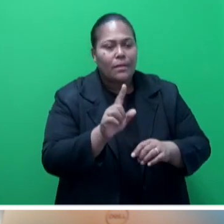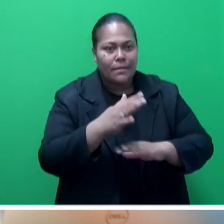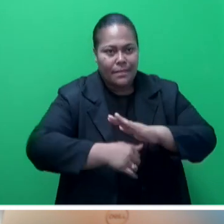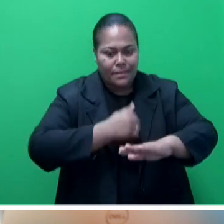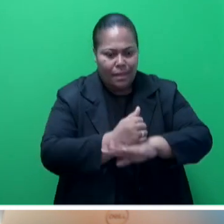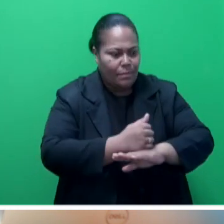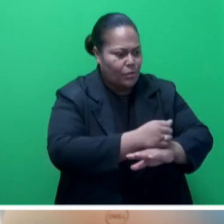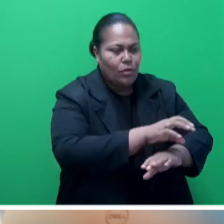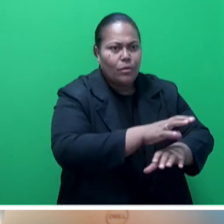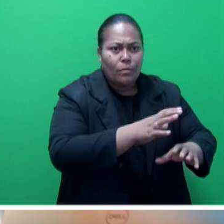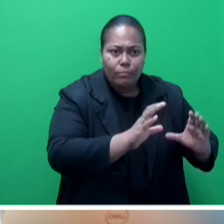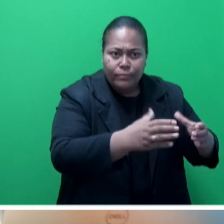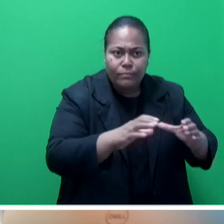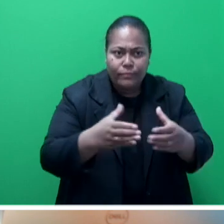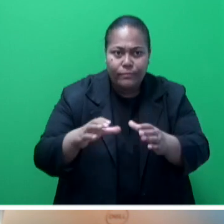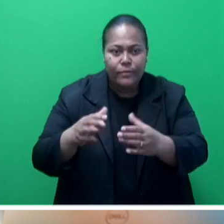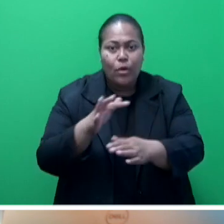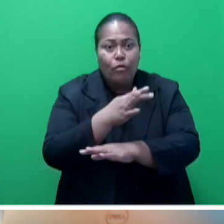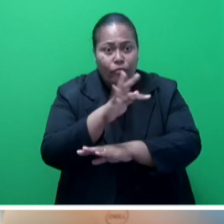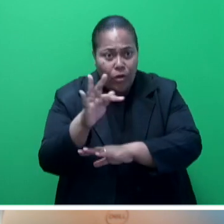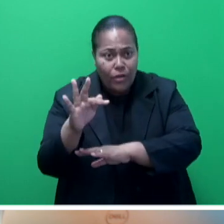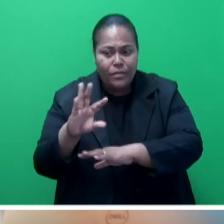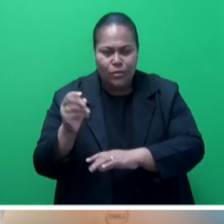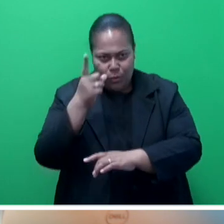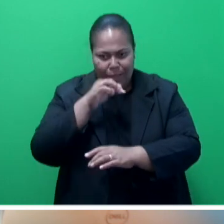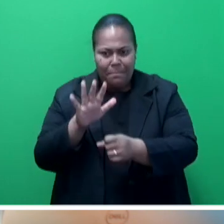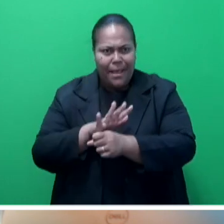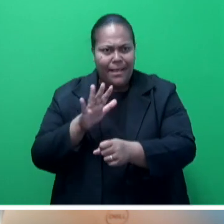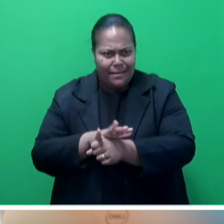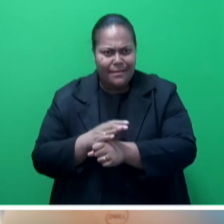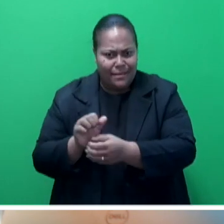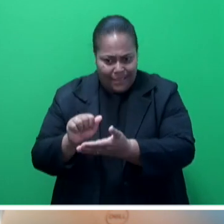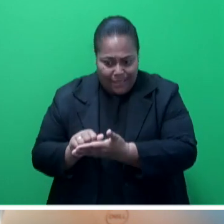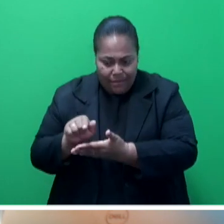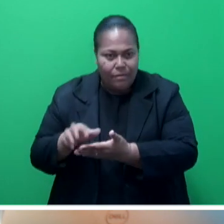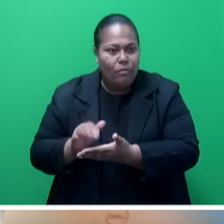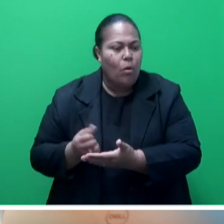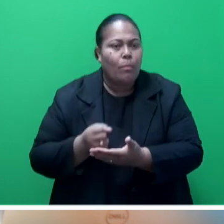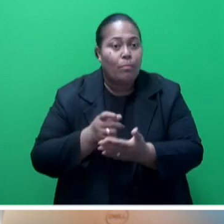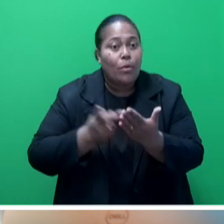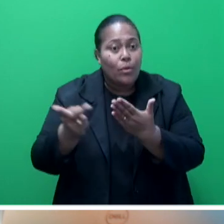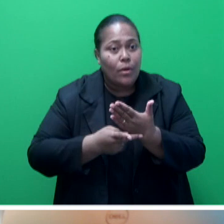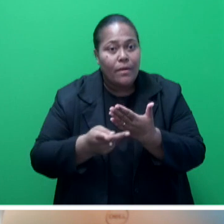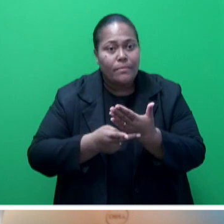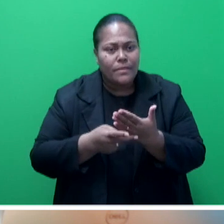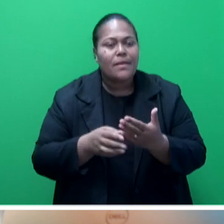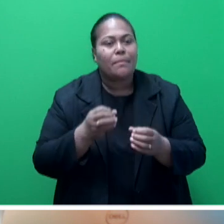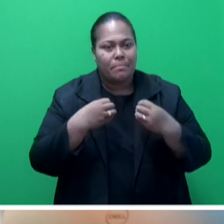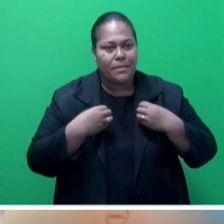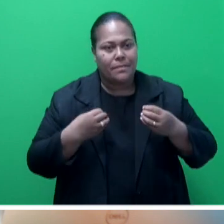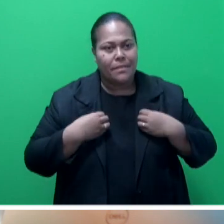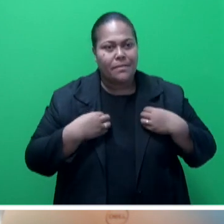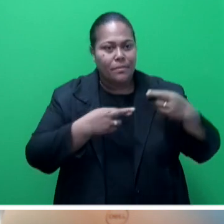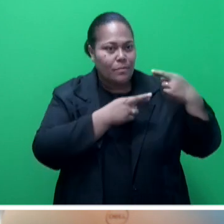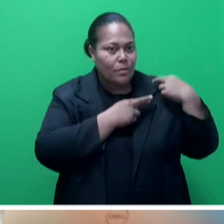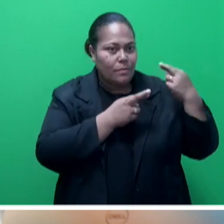designated carbon sinks within their respective programs and as the corporate responsibility to reduce emissions and help Fiji combat